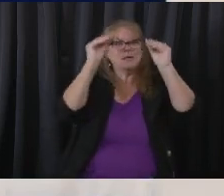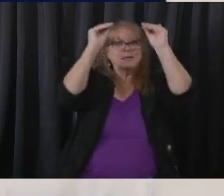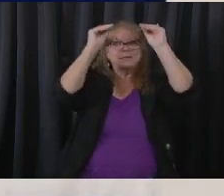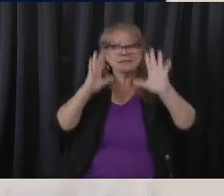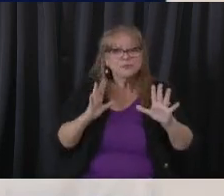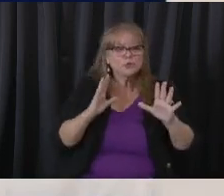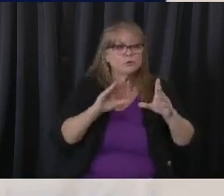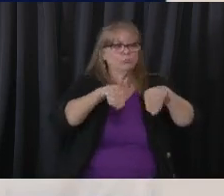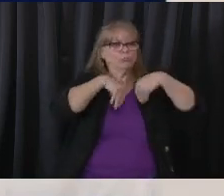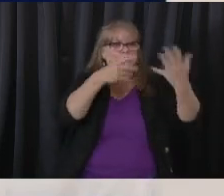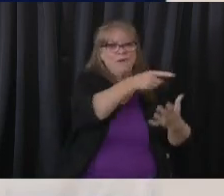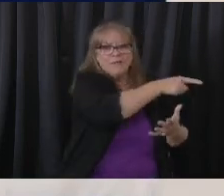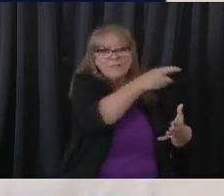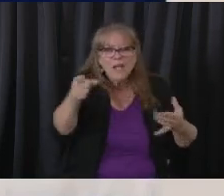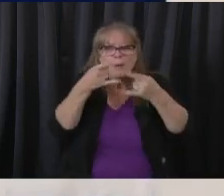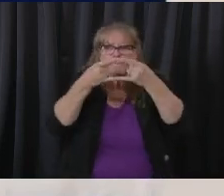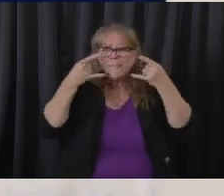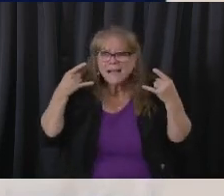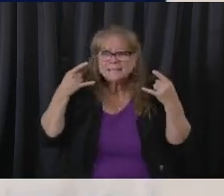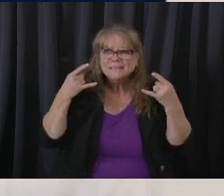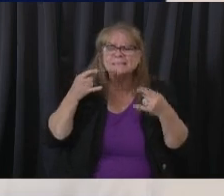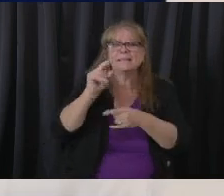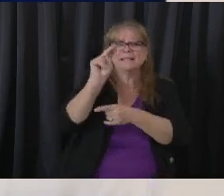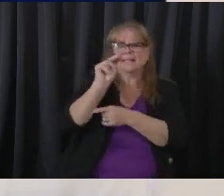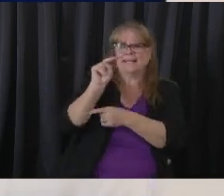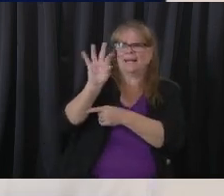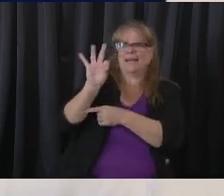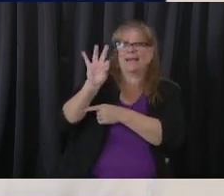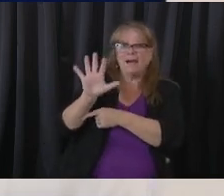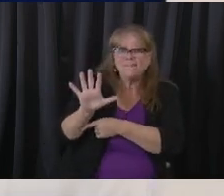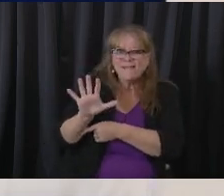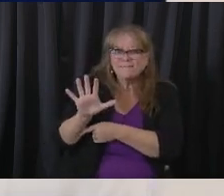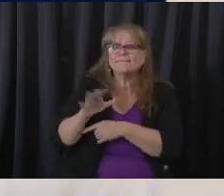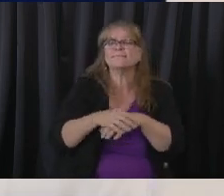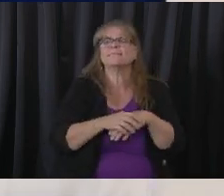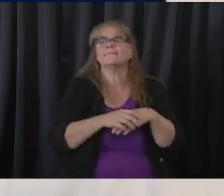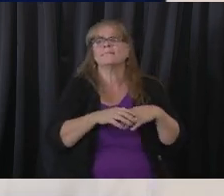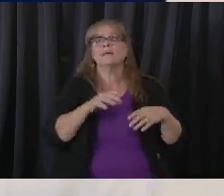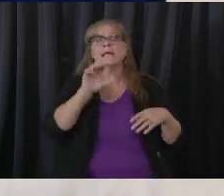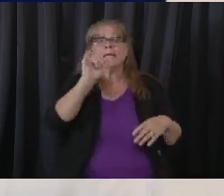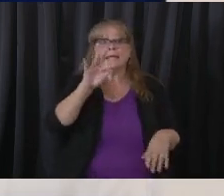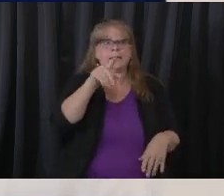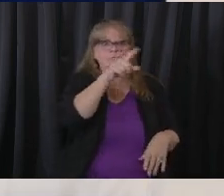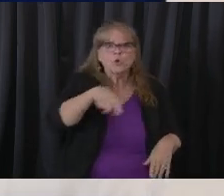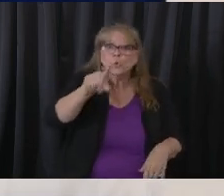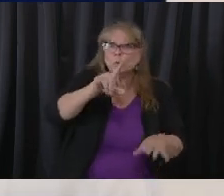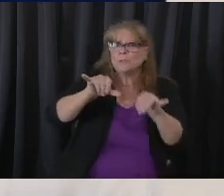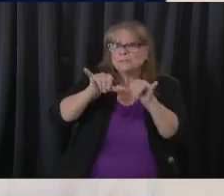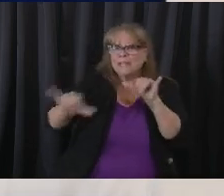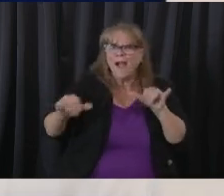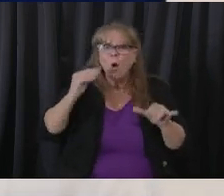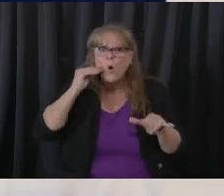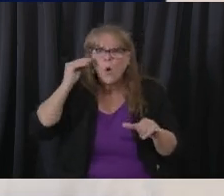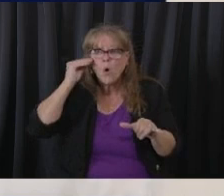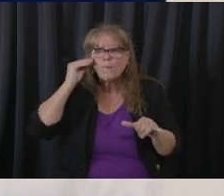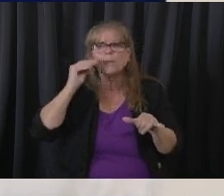course, for those who can, stay at home and be safe. And my parents, who are at great risk from this virus at age